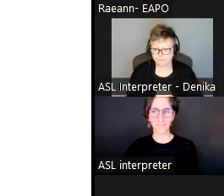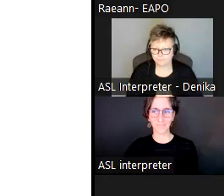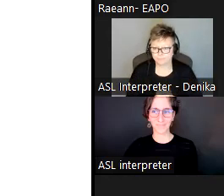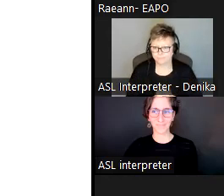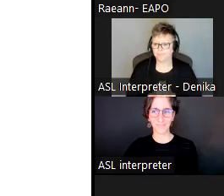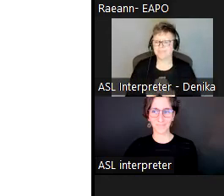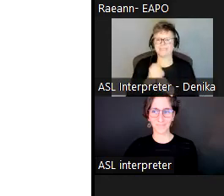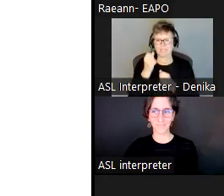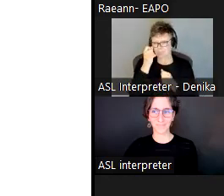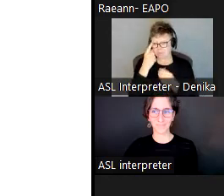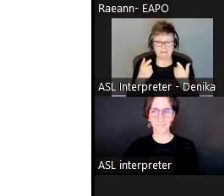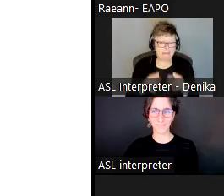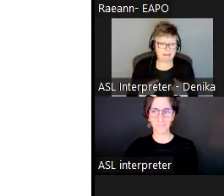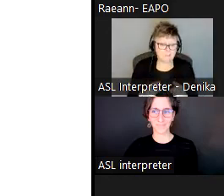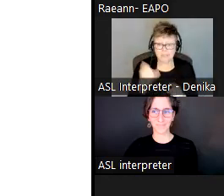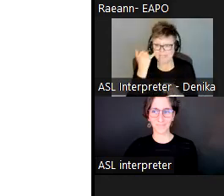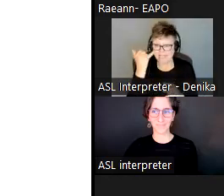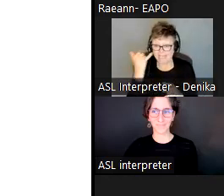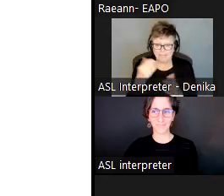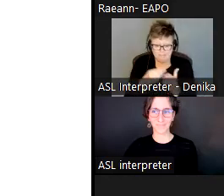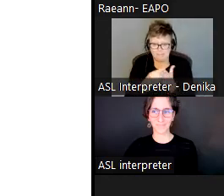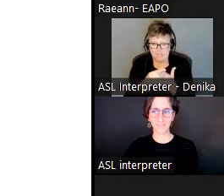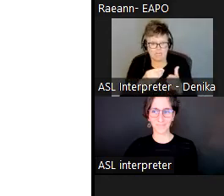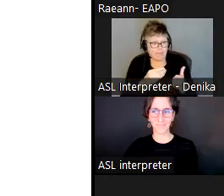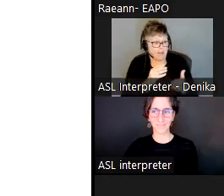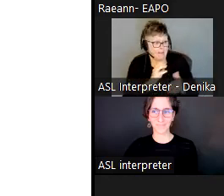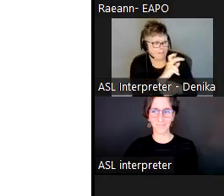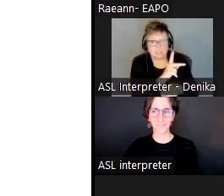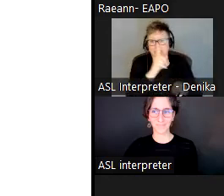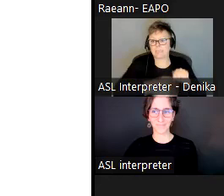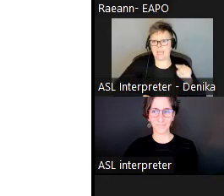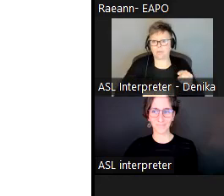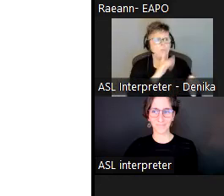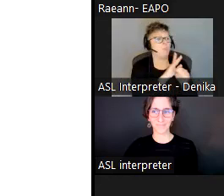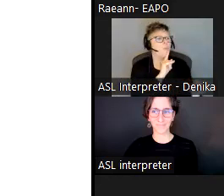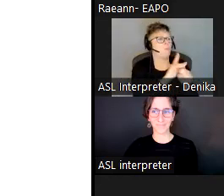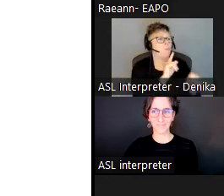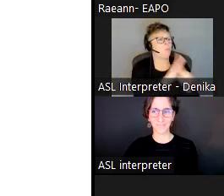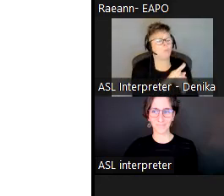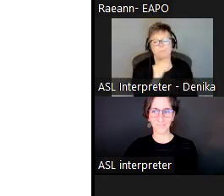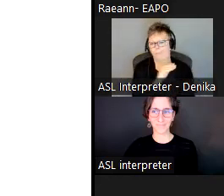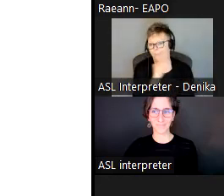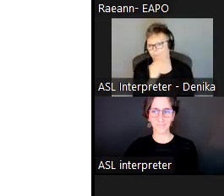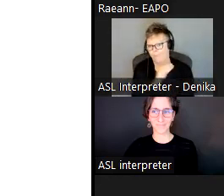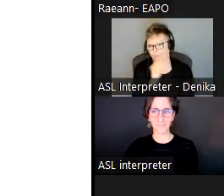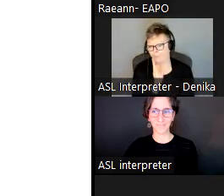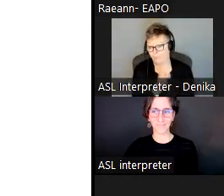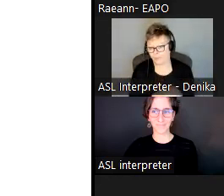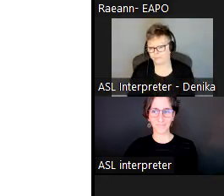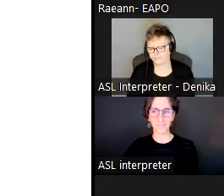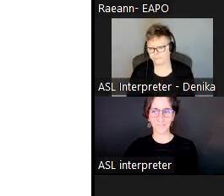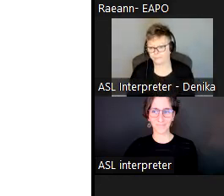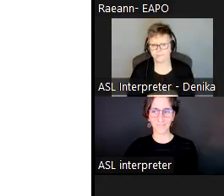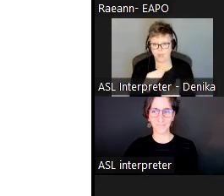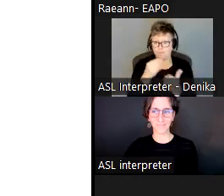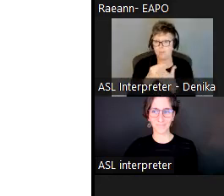and are unable to refund their victim, and they'll continue to make empty promises. The money is usually needed for